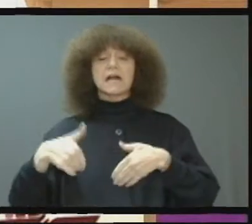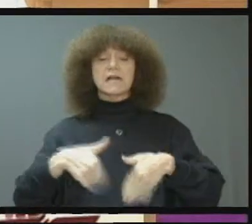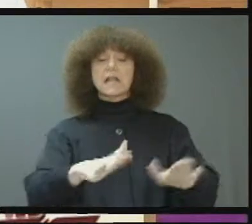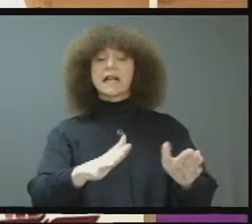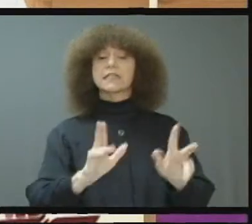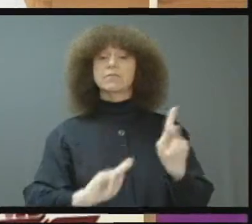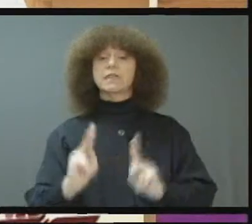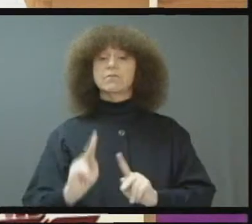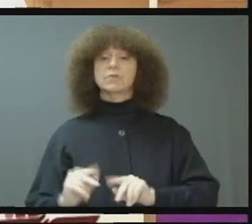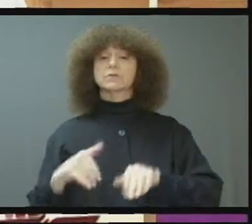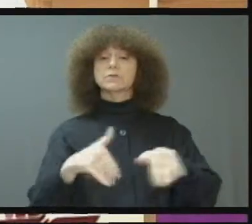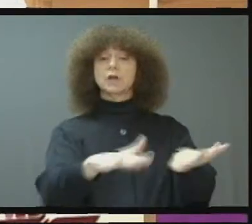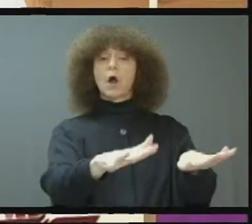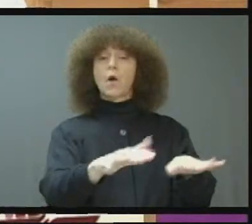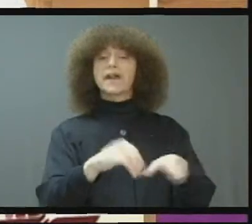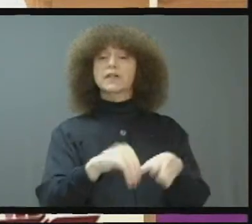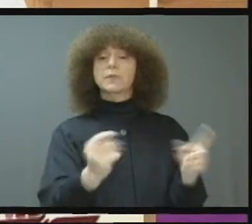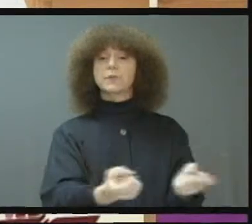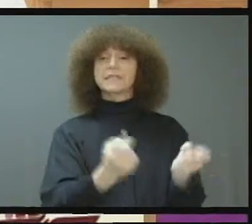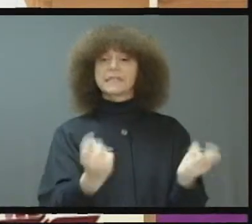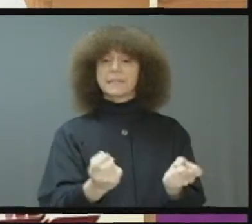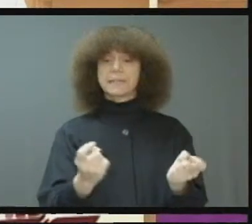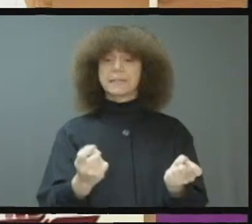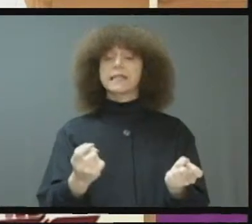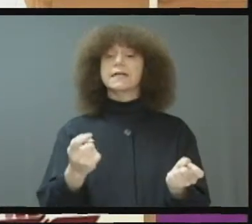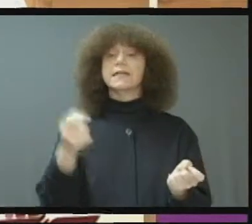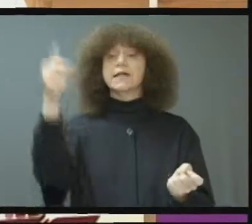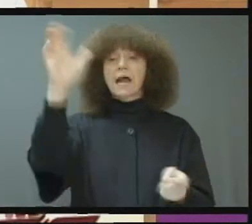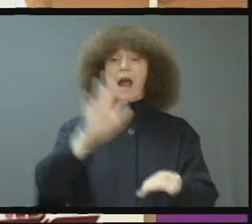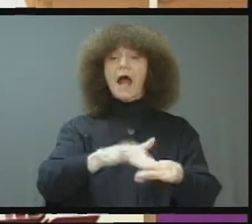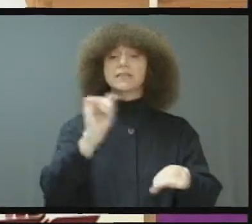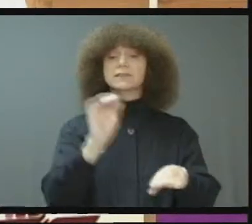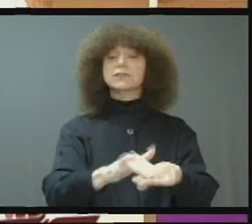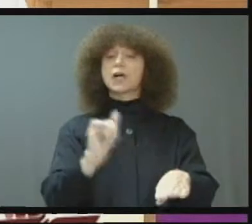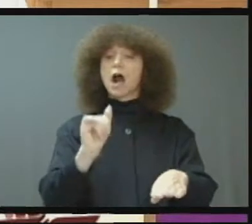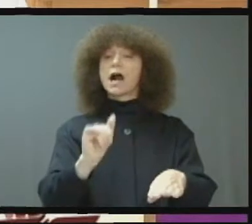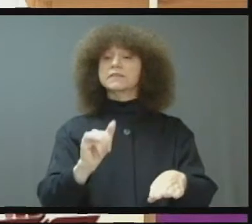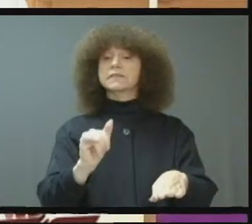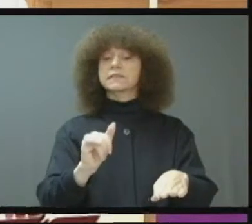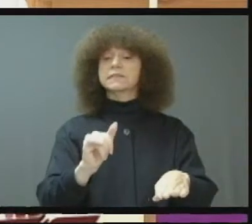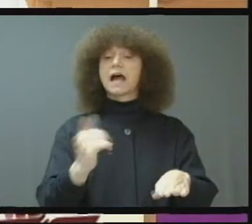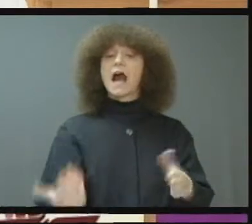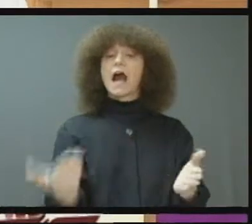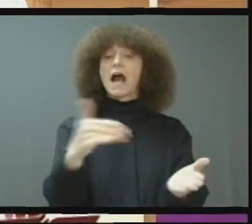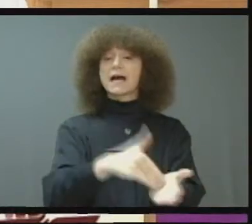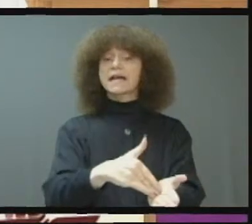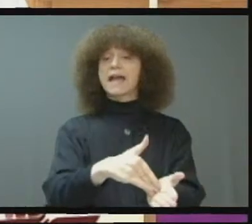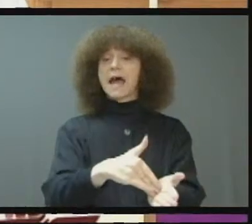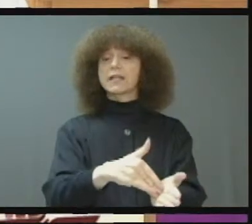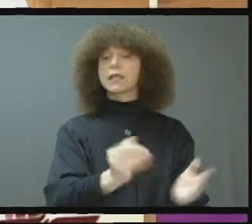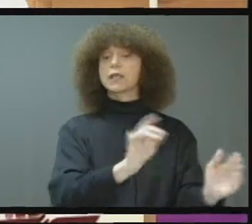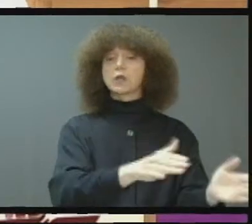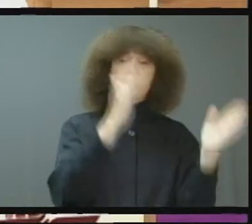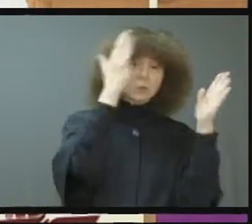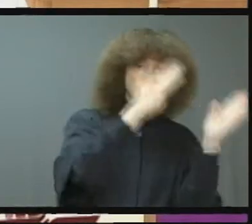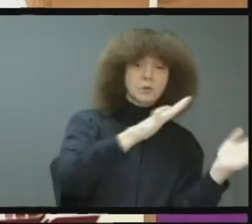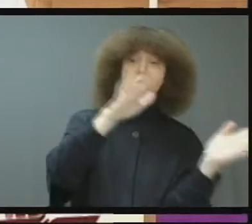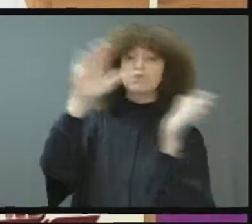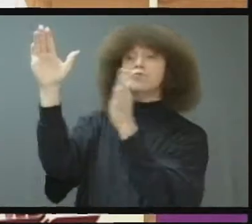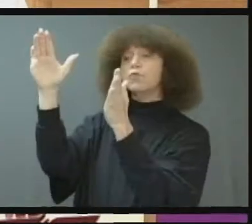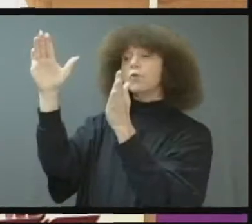our Redeemer. It's a call for him to return and to help his people after he let them go their own